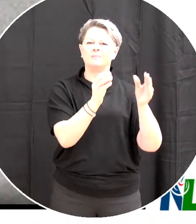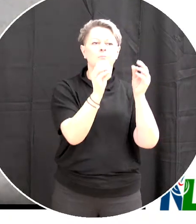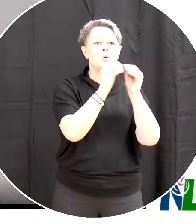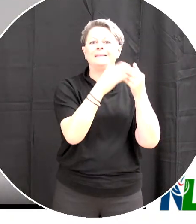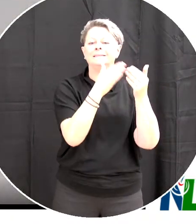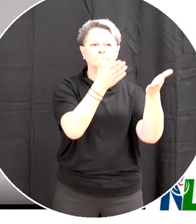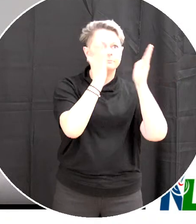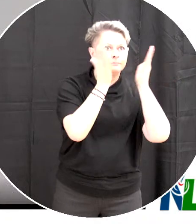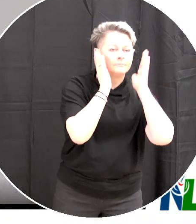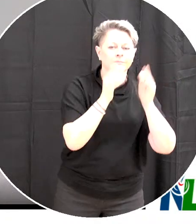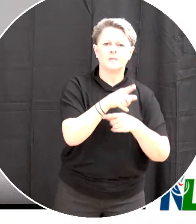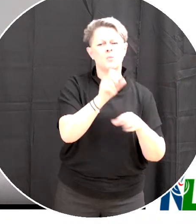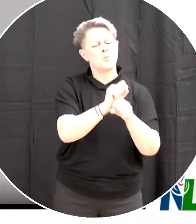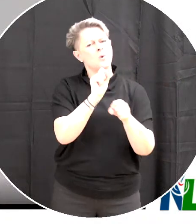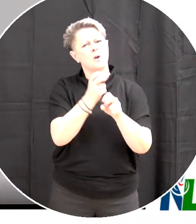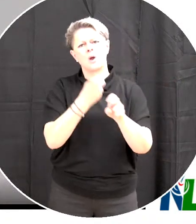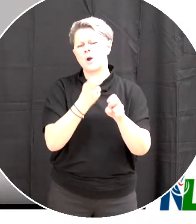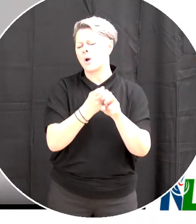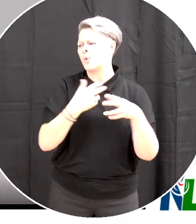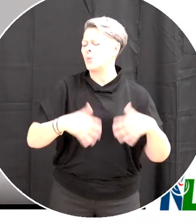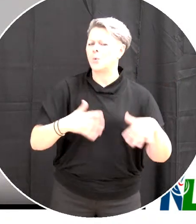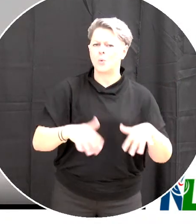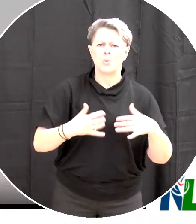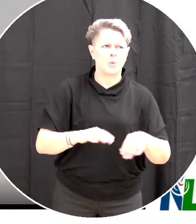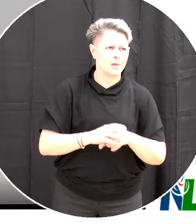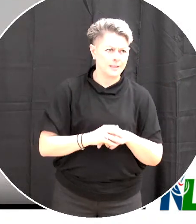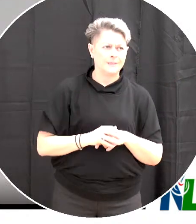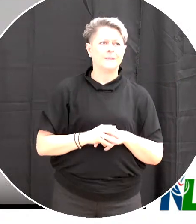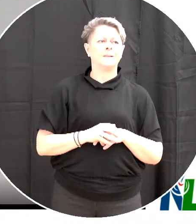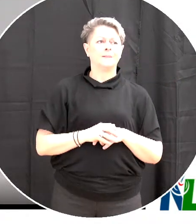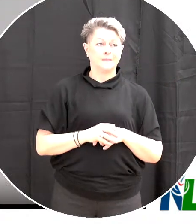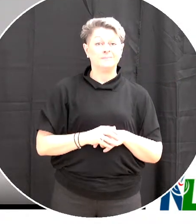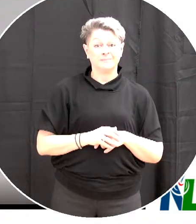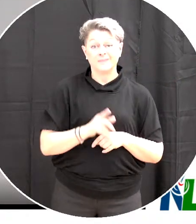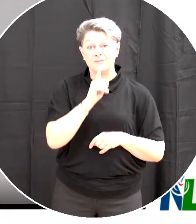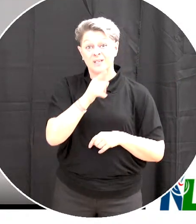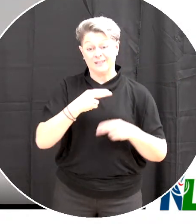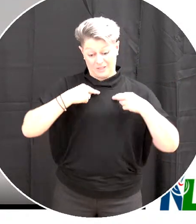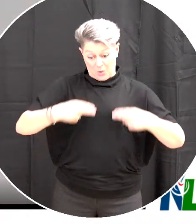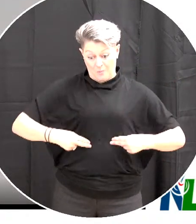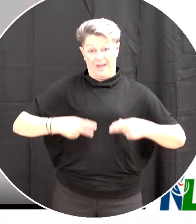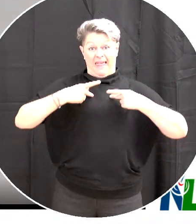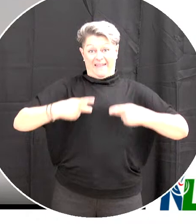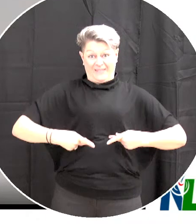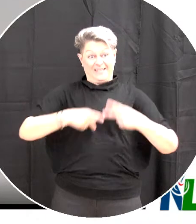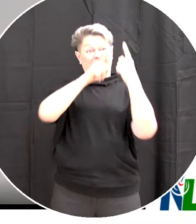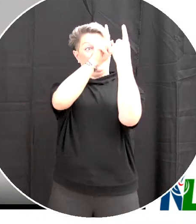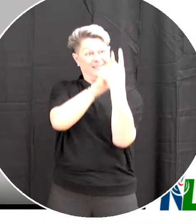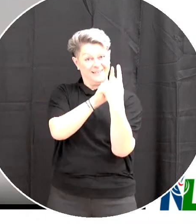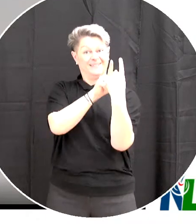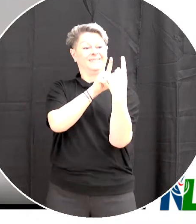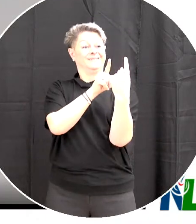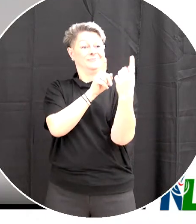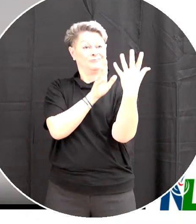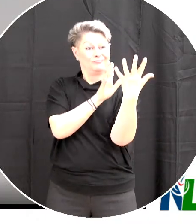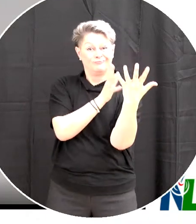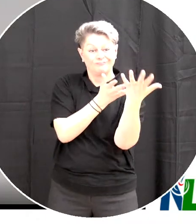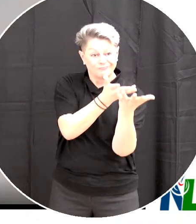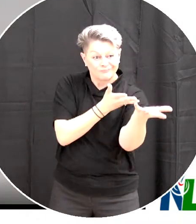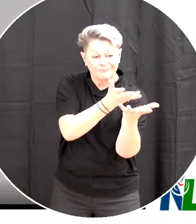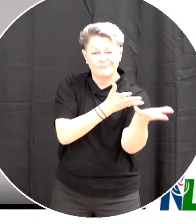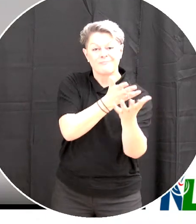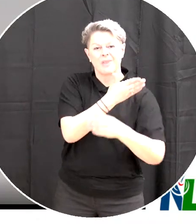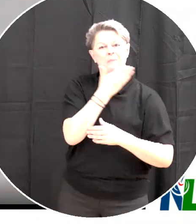mean, we did the best we could to maintain them, but there is something to be said for actual human, physical, looking at, talking and having that contact piece,